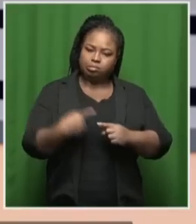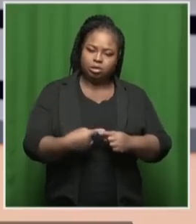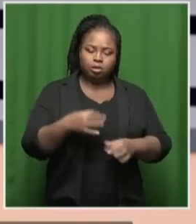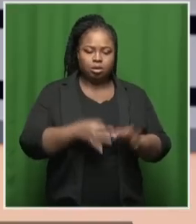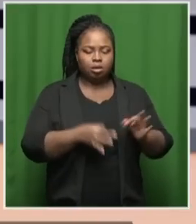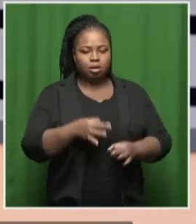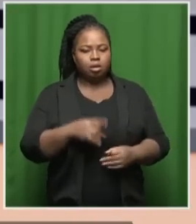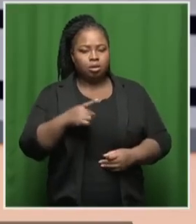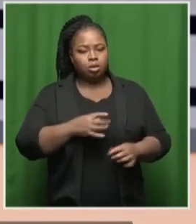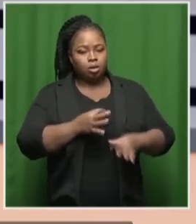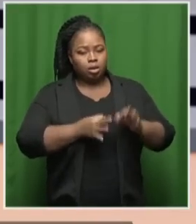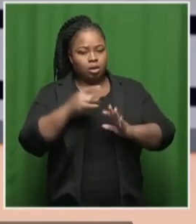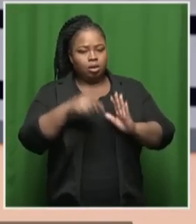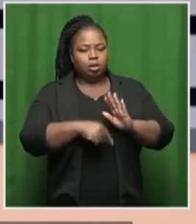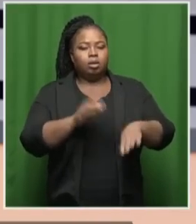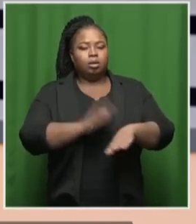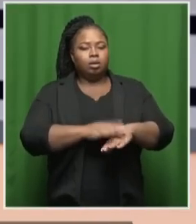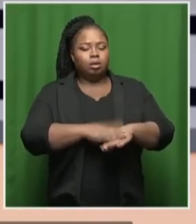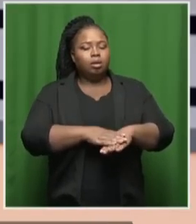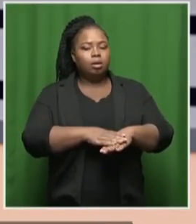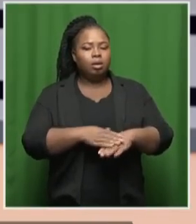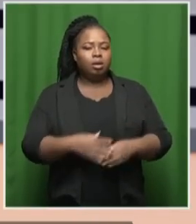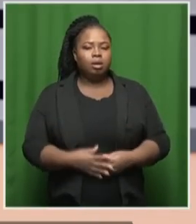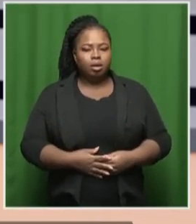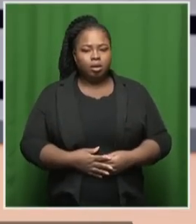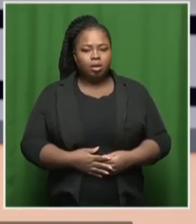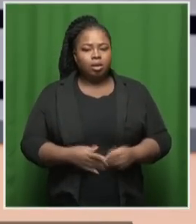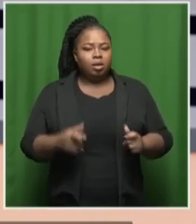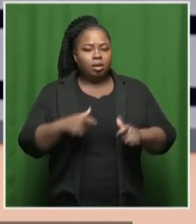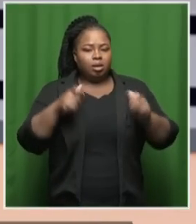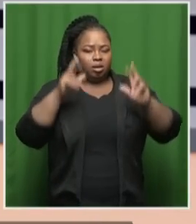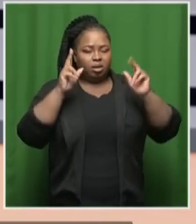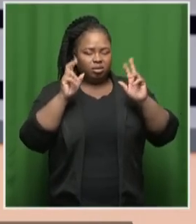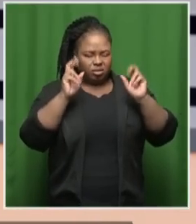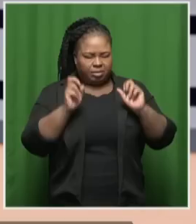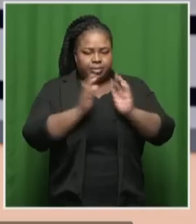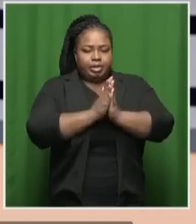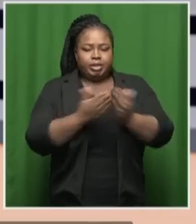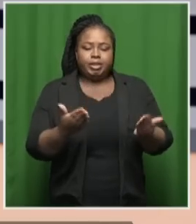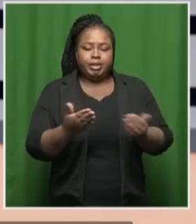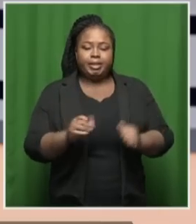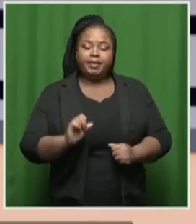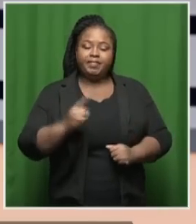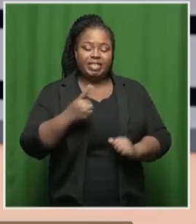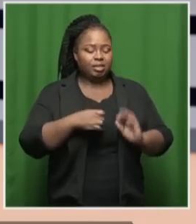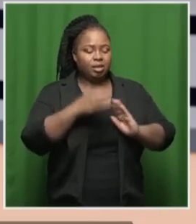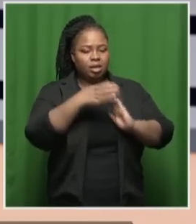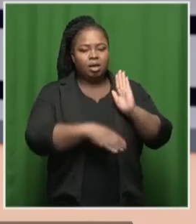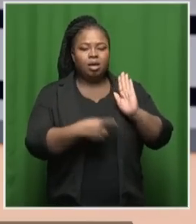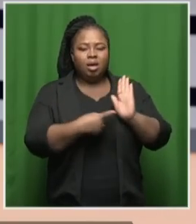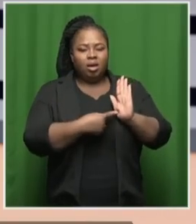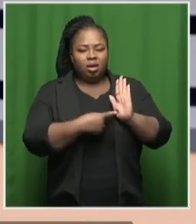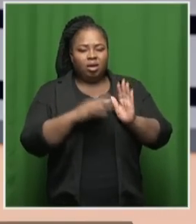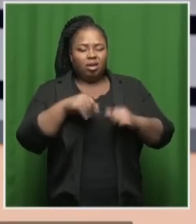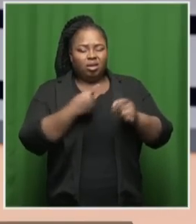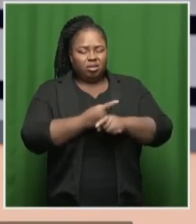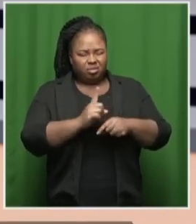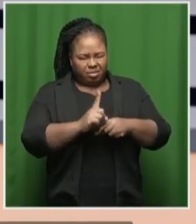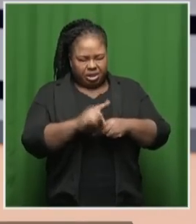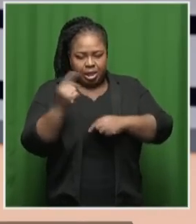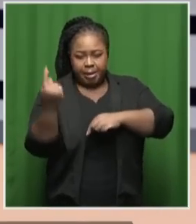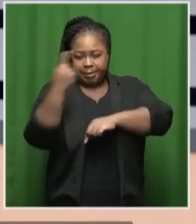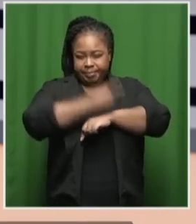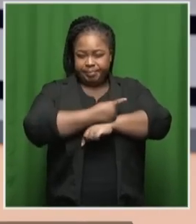you outline this and take this as a big theme throughout the book. In fact, the very first chapter is talking about the